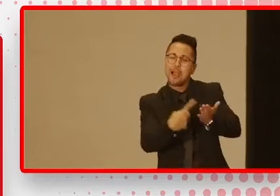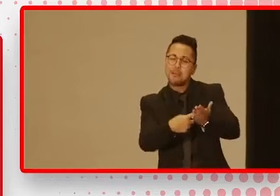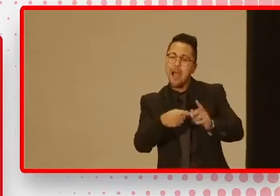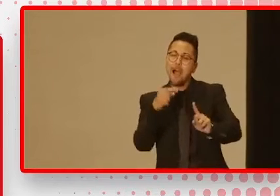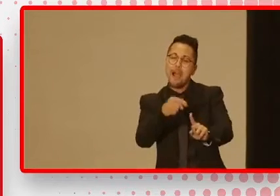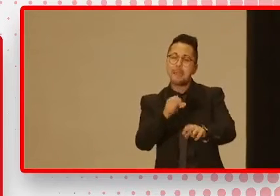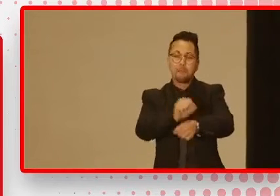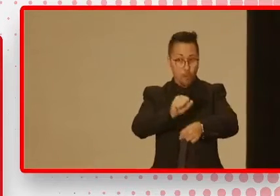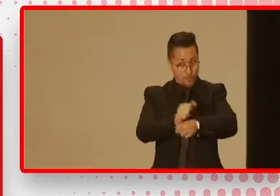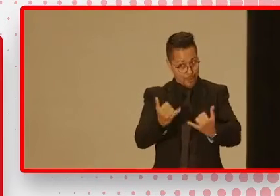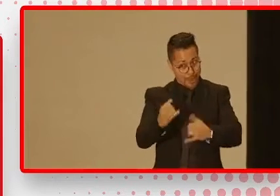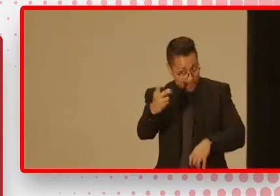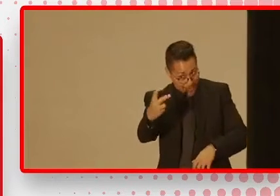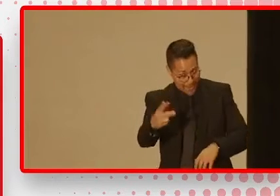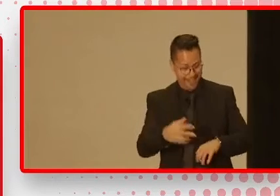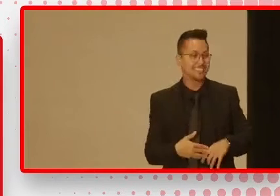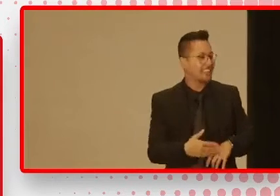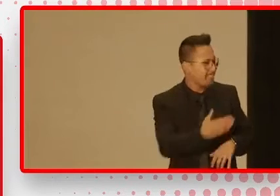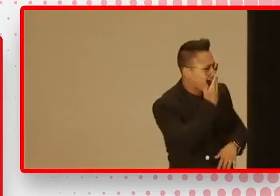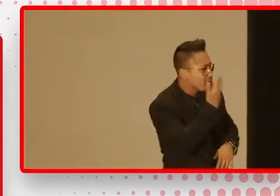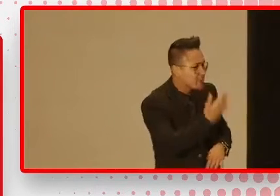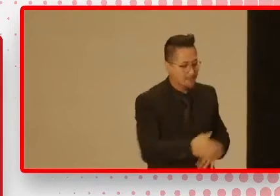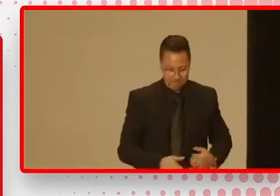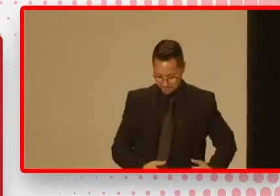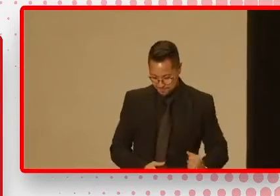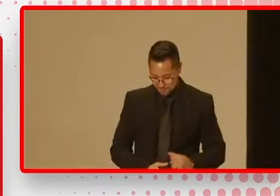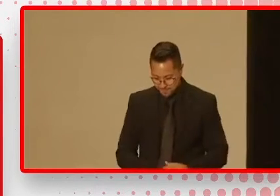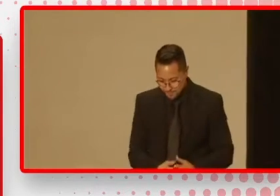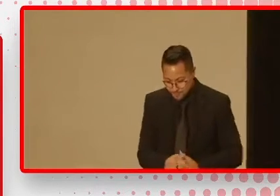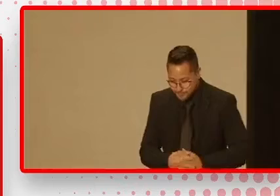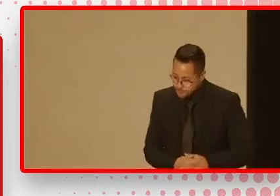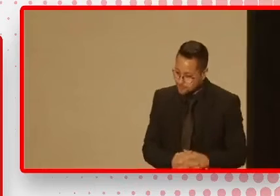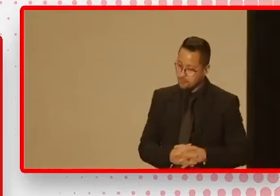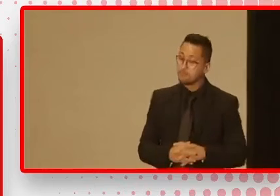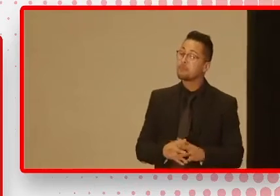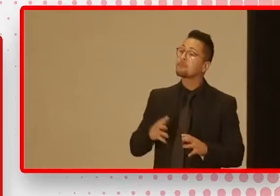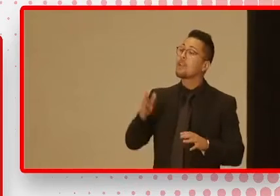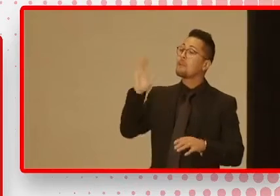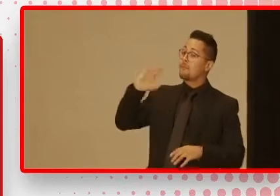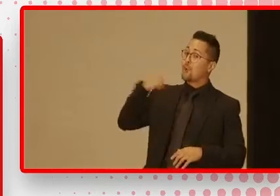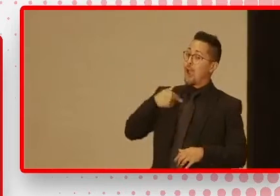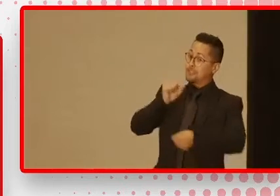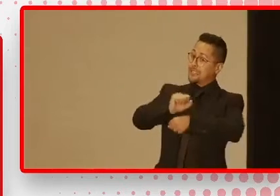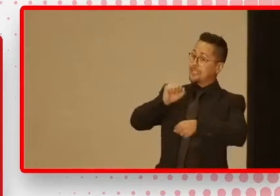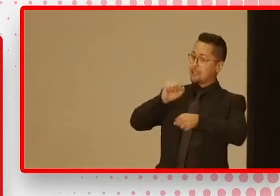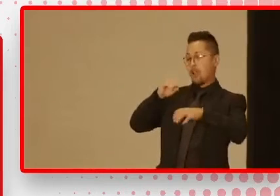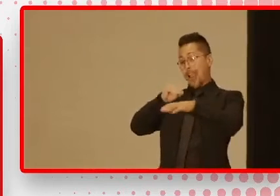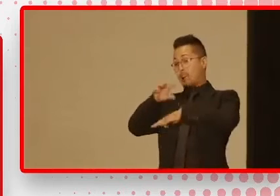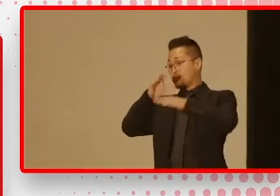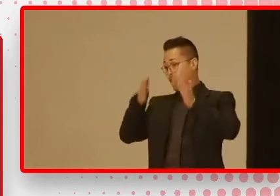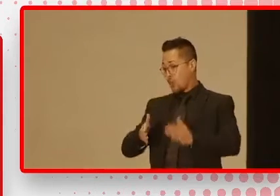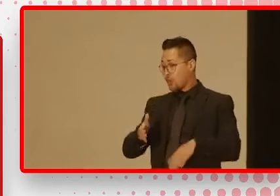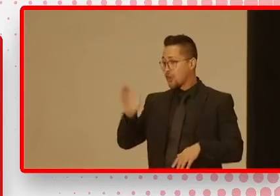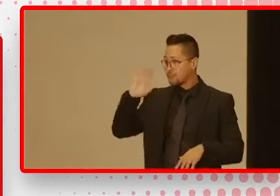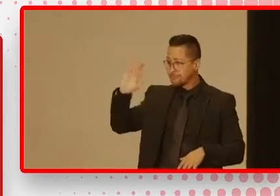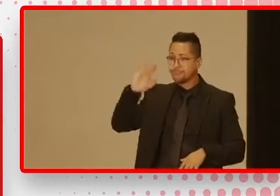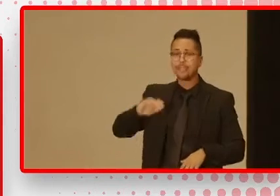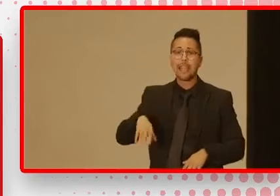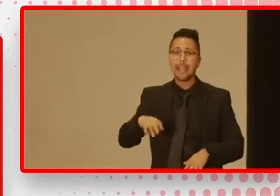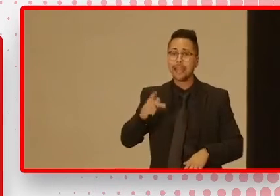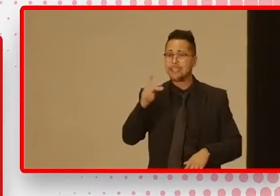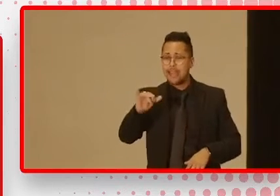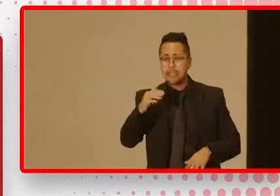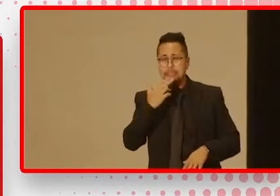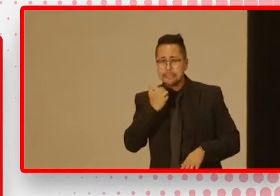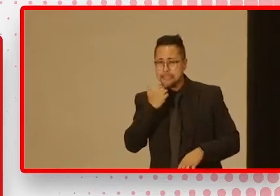right now, okay? Thank you. So when I was a counselor back in the day in little old Cynthiana, Kentucky, which is a